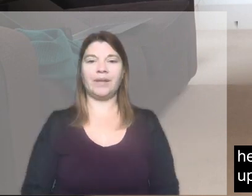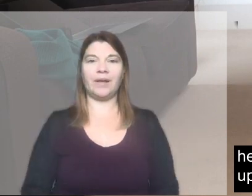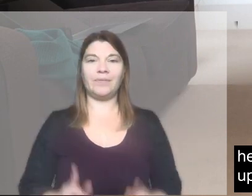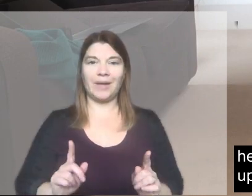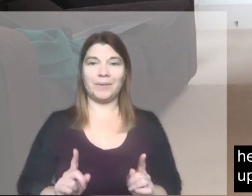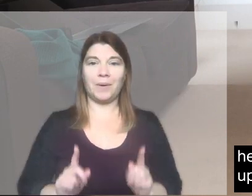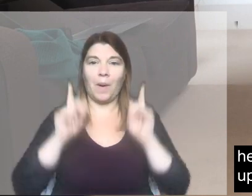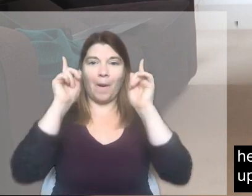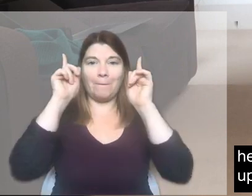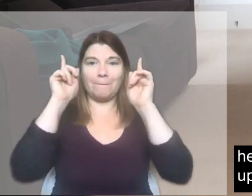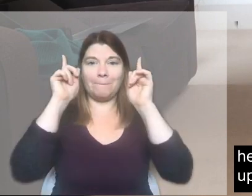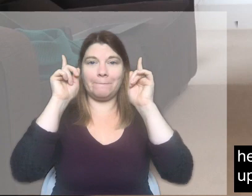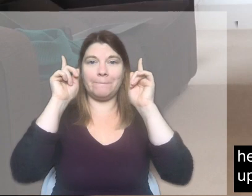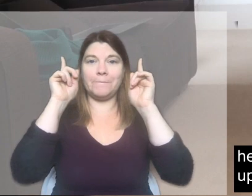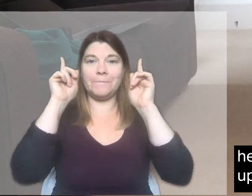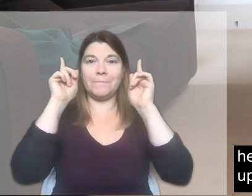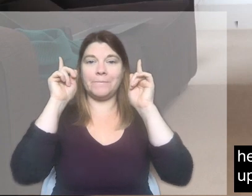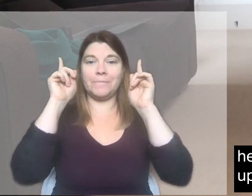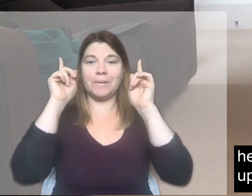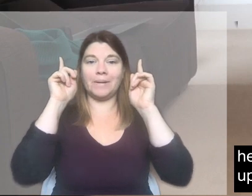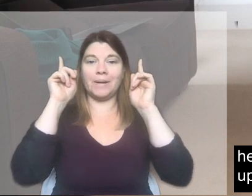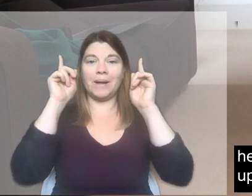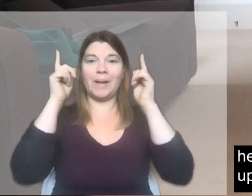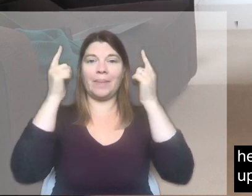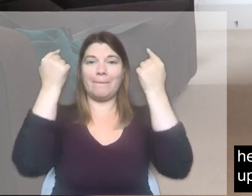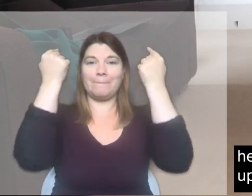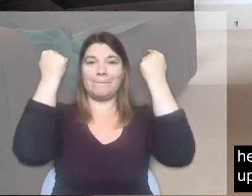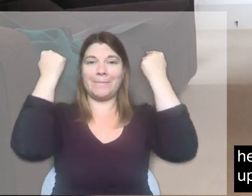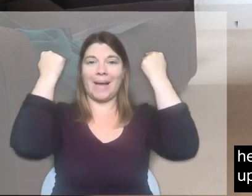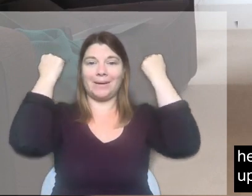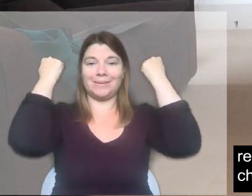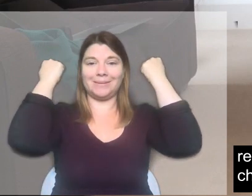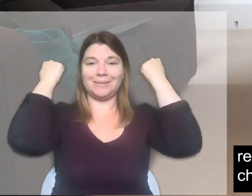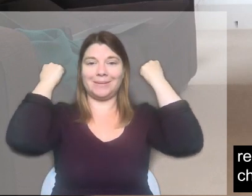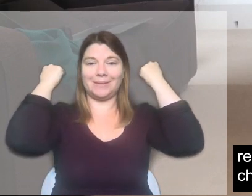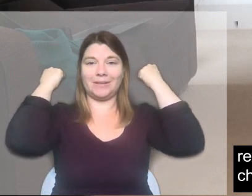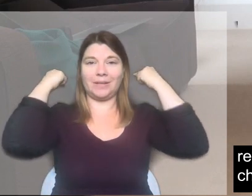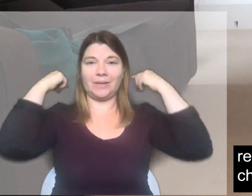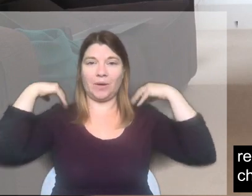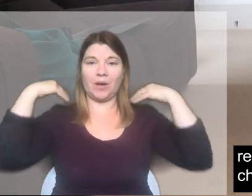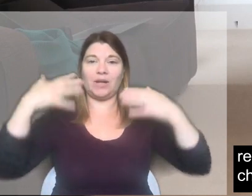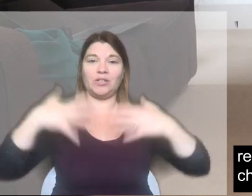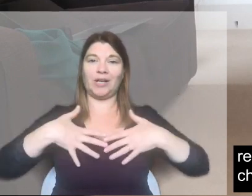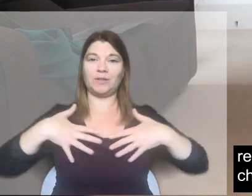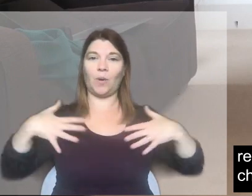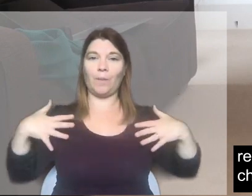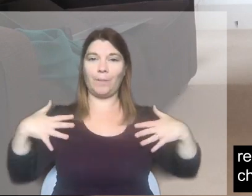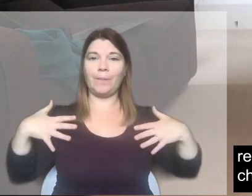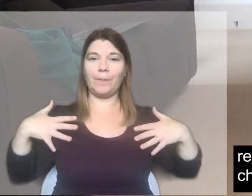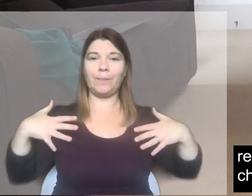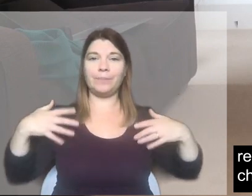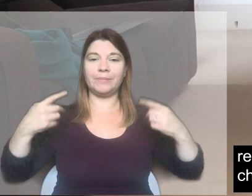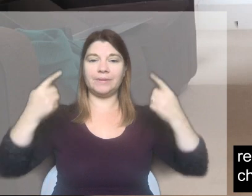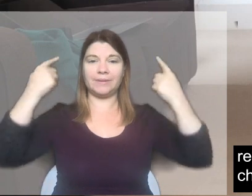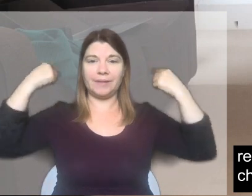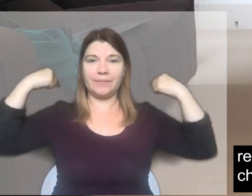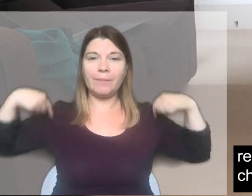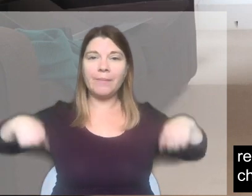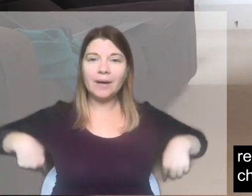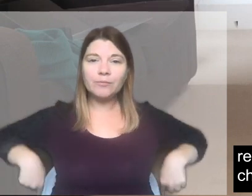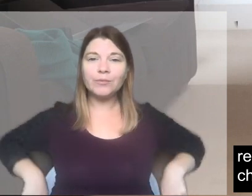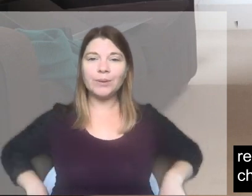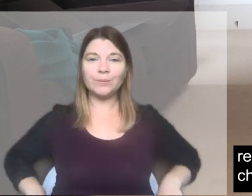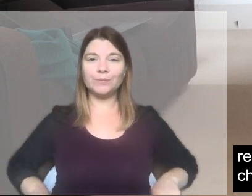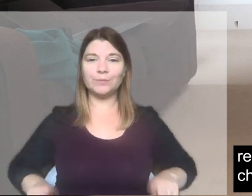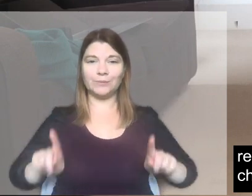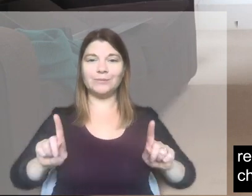going to take my elbows up in the direction of my ears and then reach them back behind me, opening my chest,